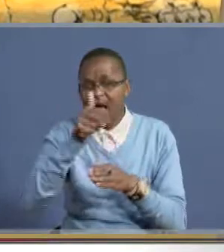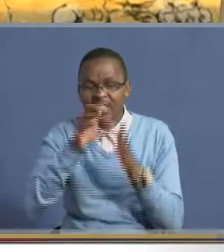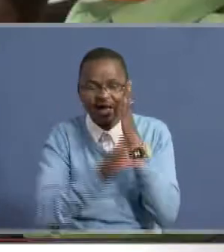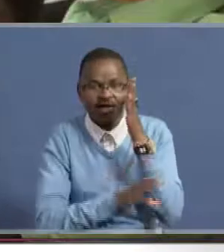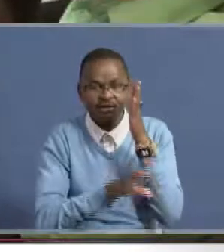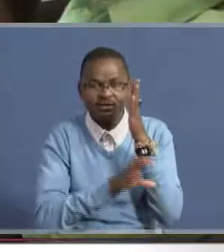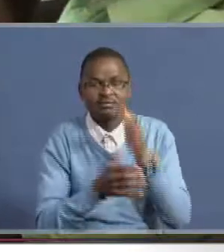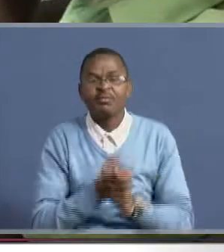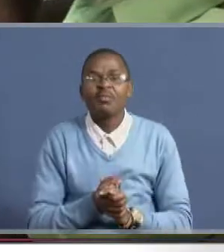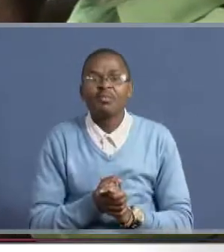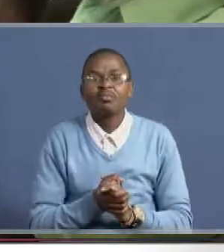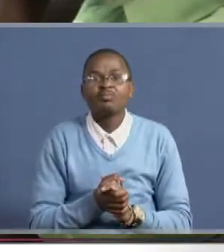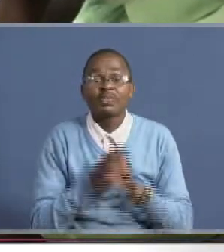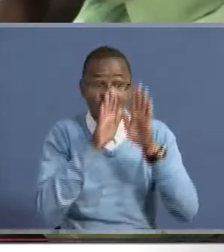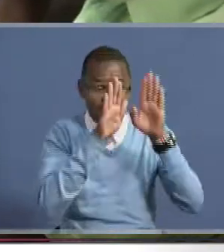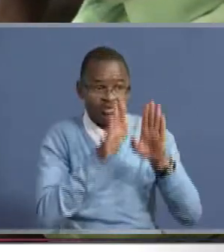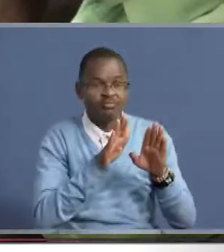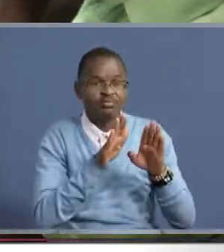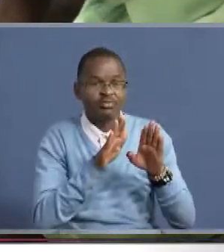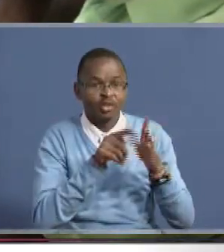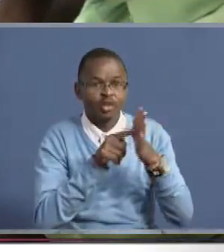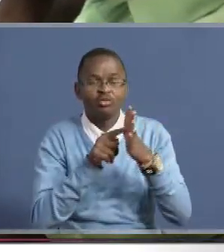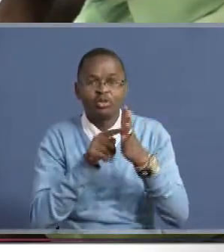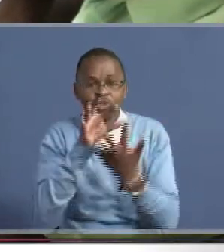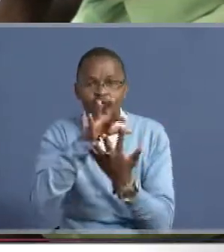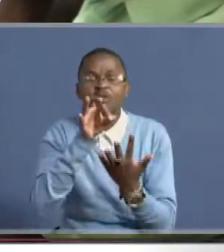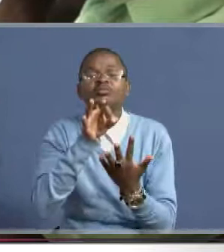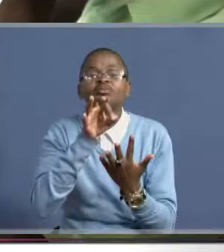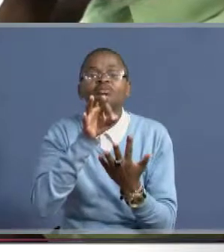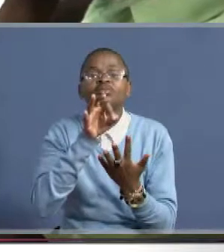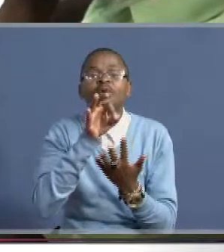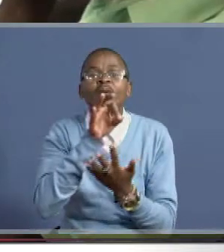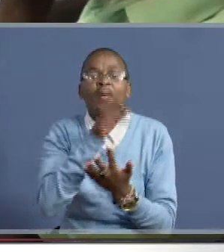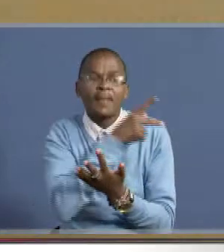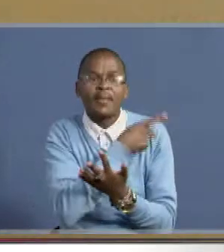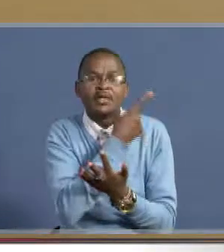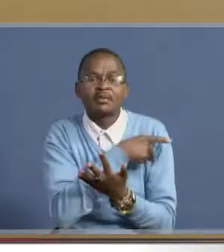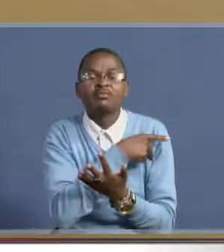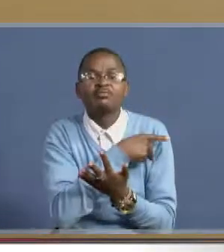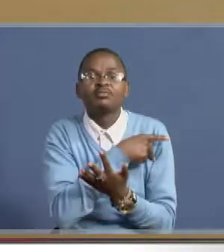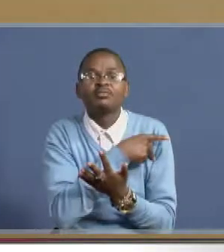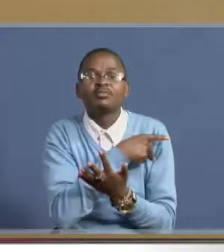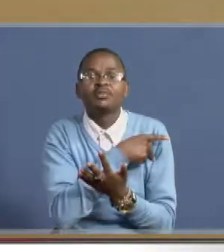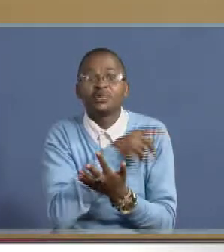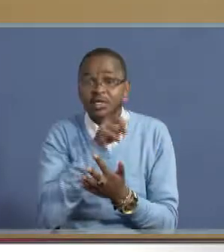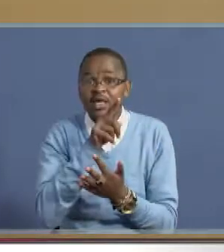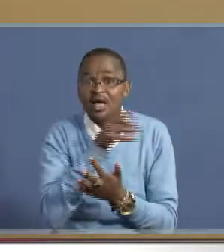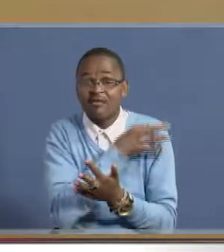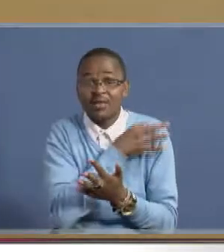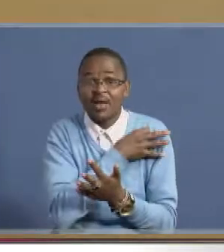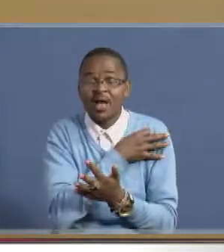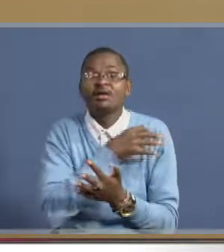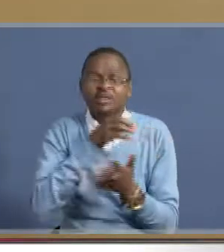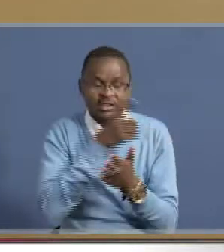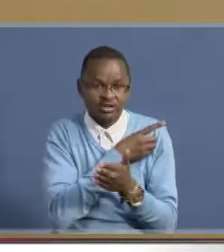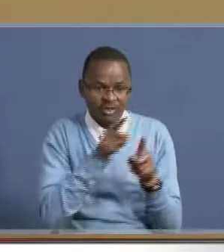they used to go to other countries. An important figure whose traits have to be proficiency, patience and accuracy, a towering figure that Dr.